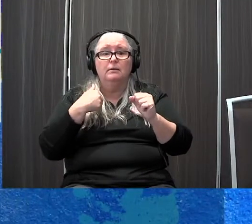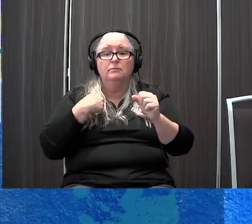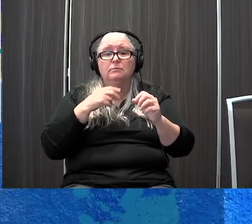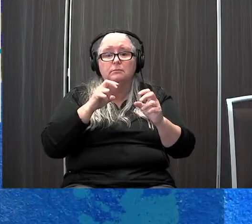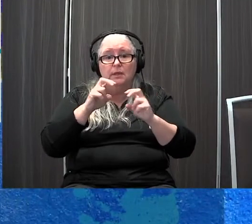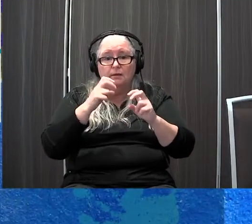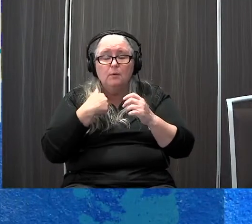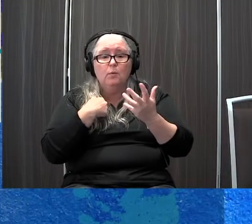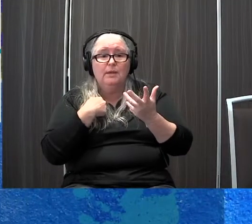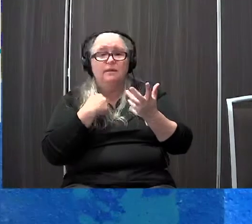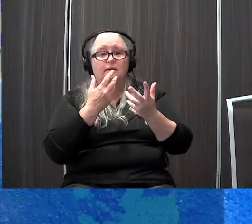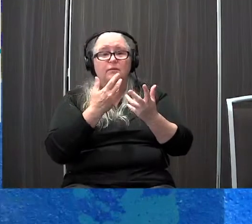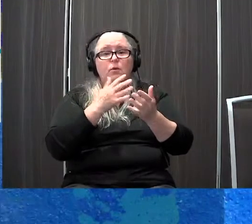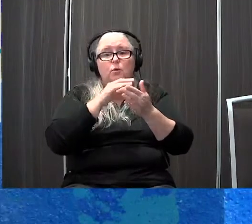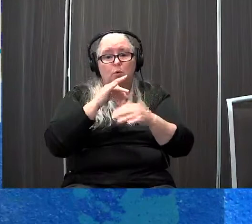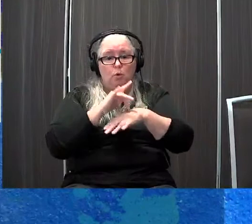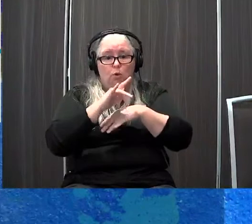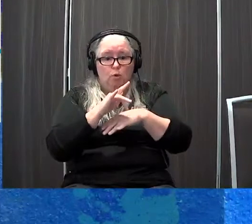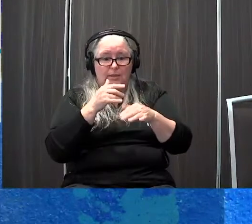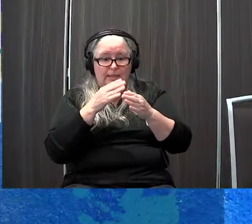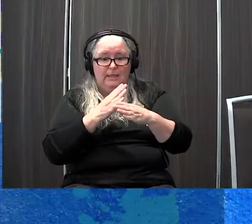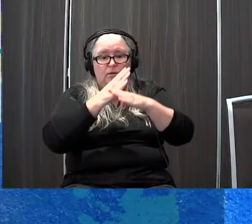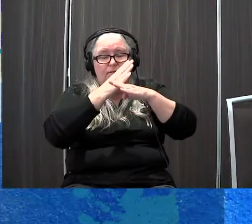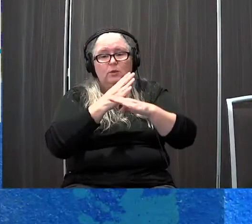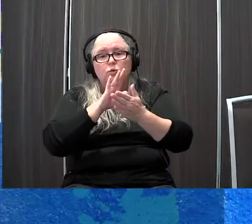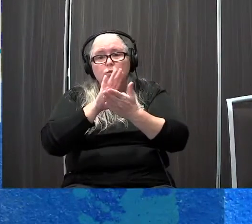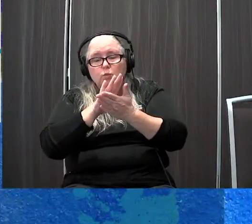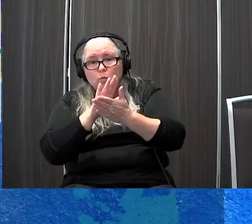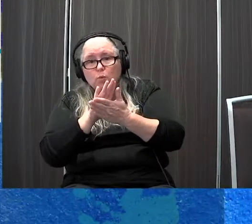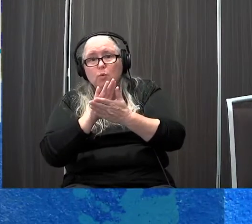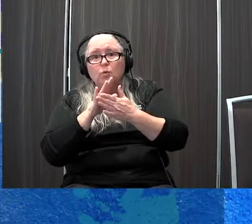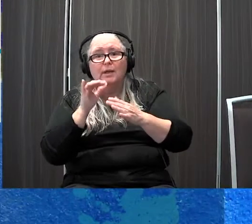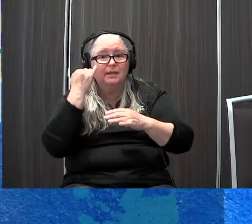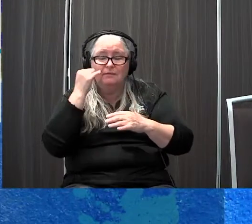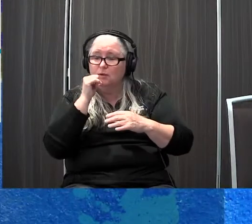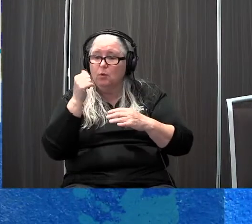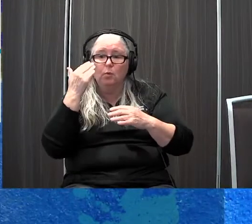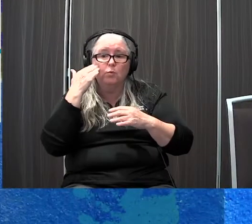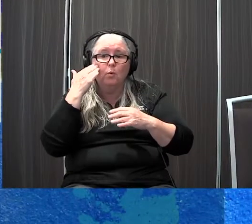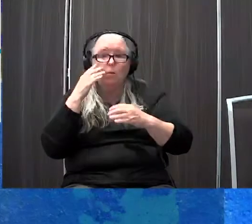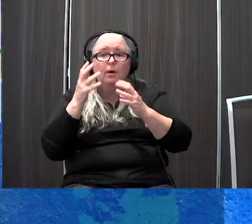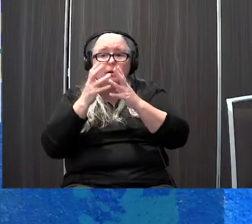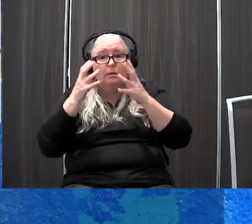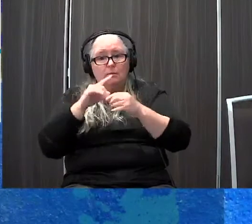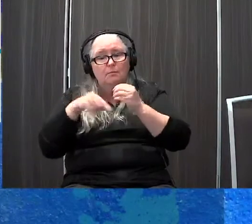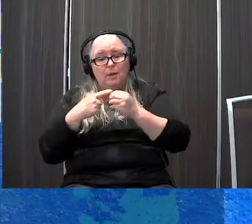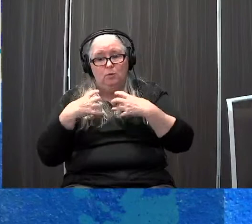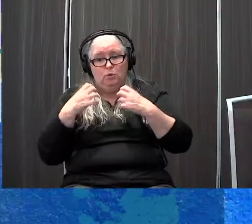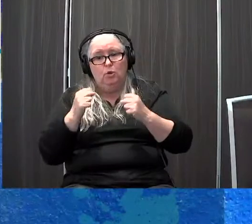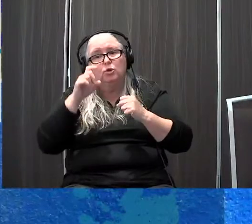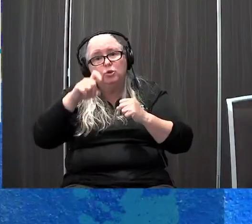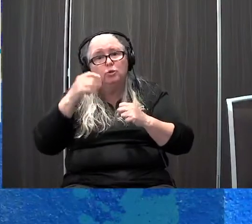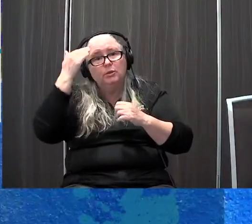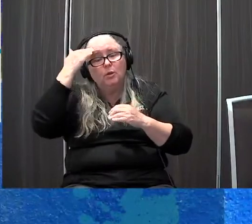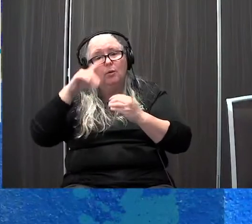school programs, transition, medical systems. So even if they don't know a lot about charge, they should know a lot about those sorts of